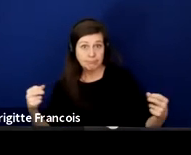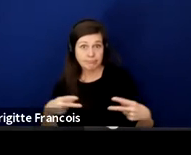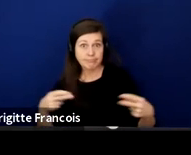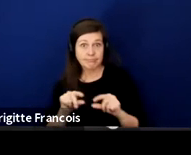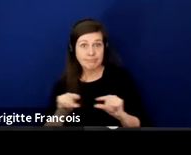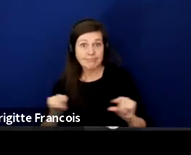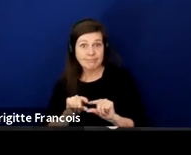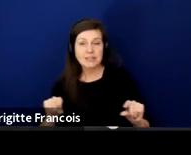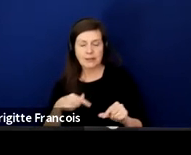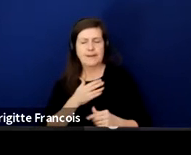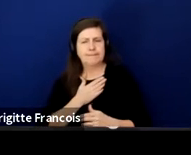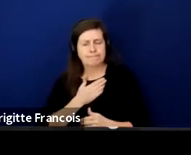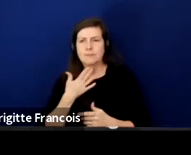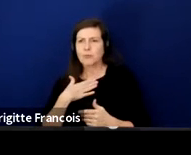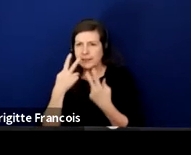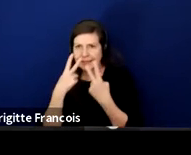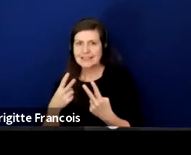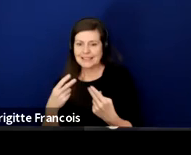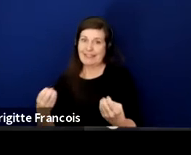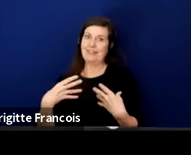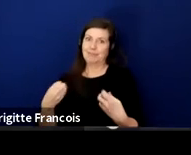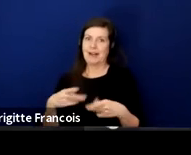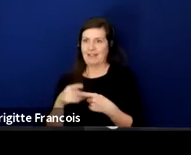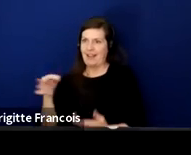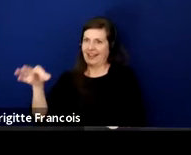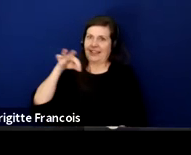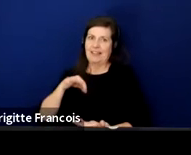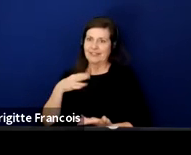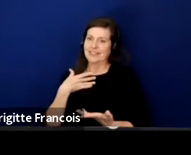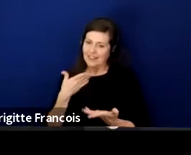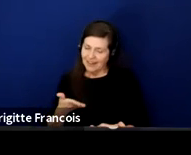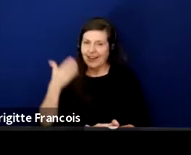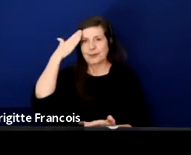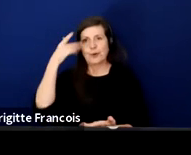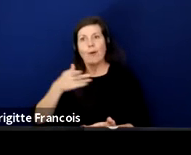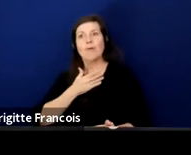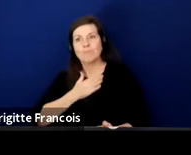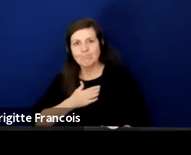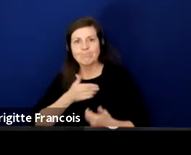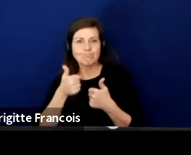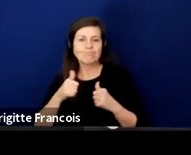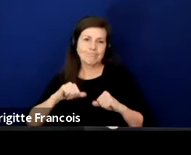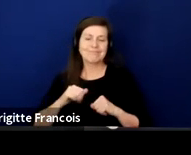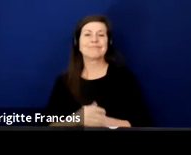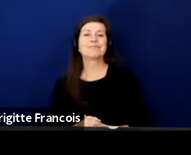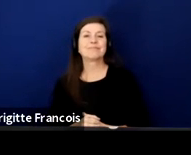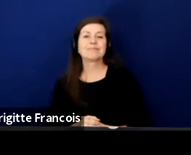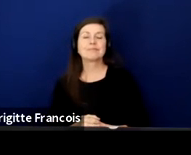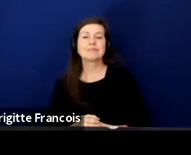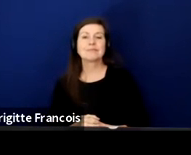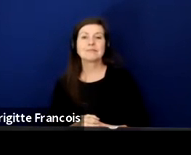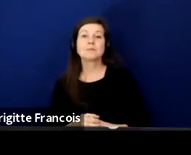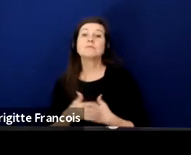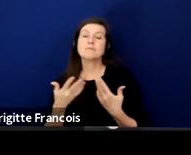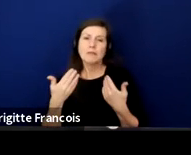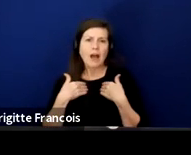value your feedback, because we do think feedback is a gift, and we are very interested in this, because we usually have other